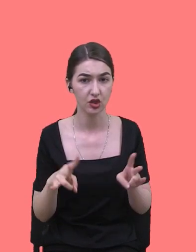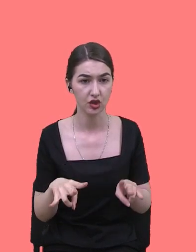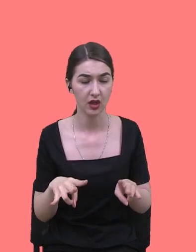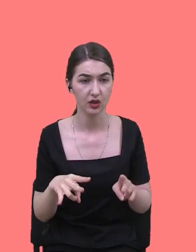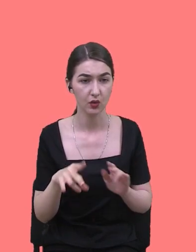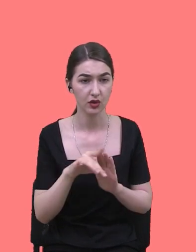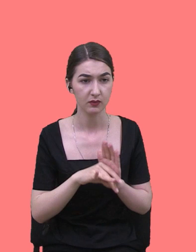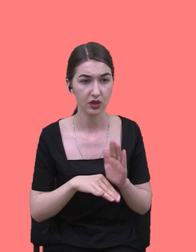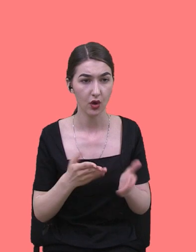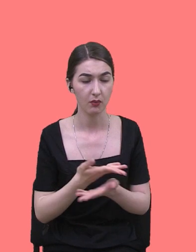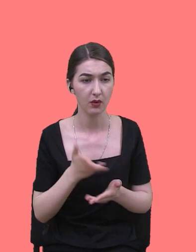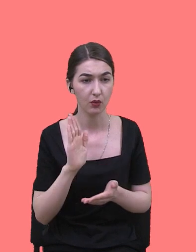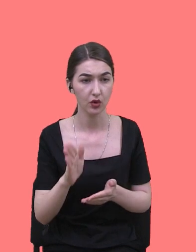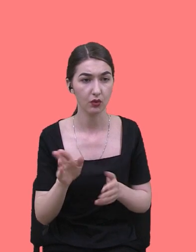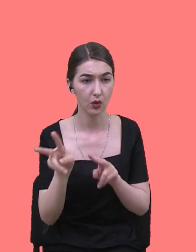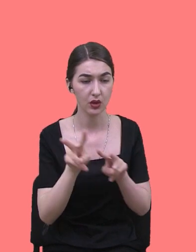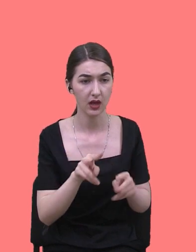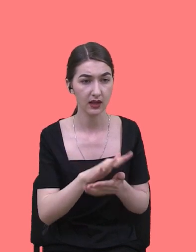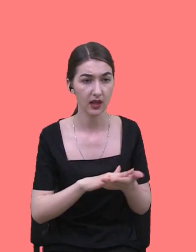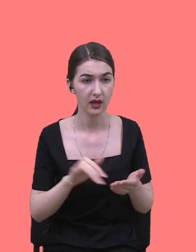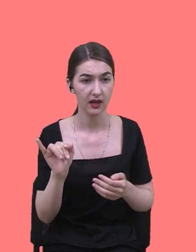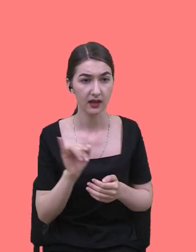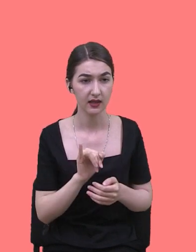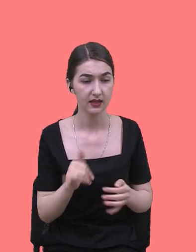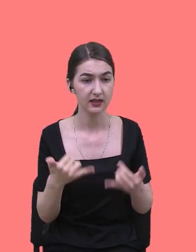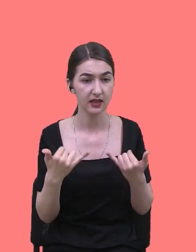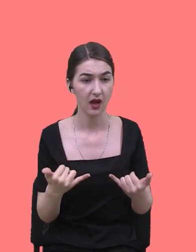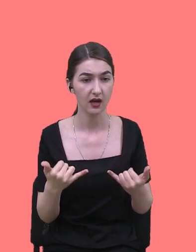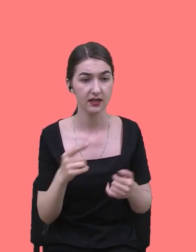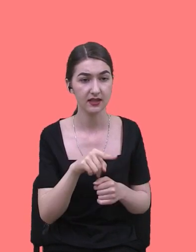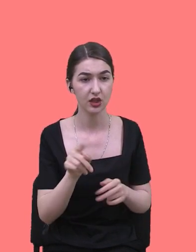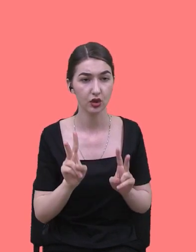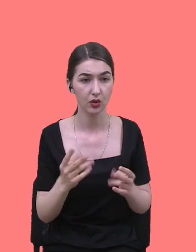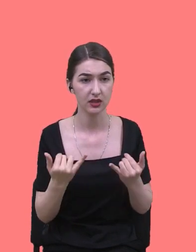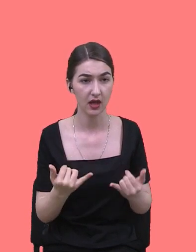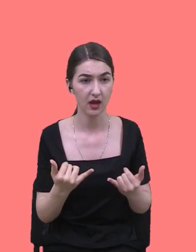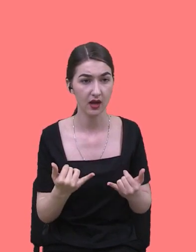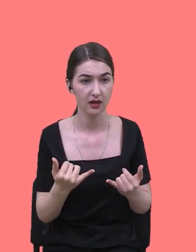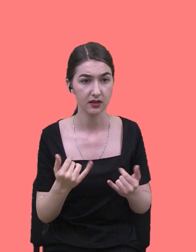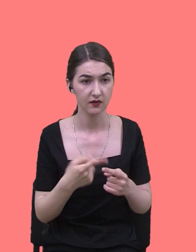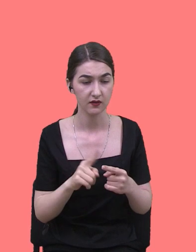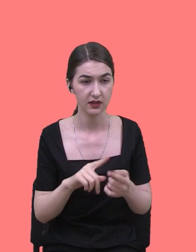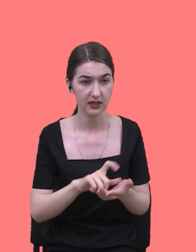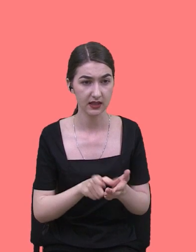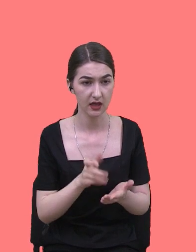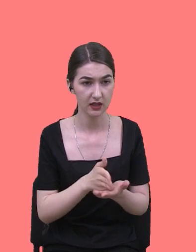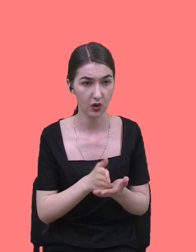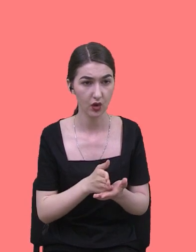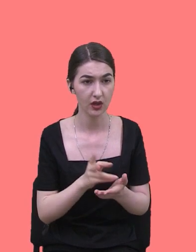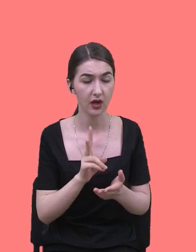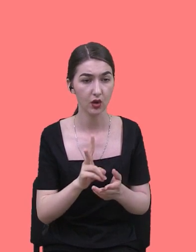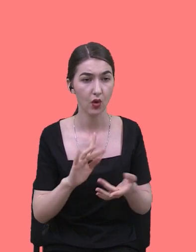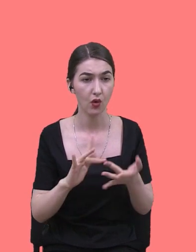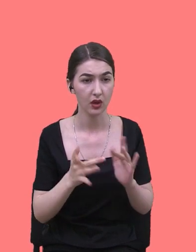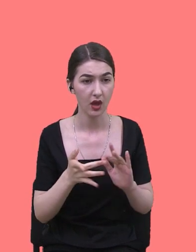now is the time also for both people here in person and those online to let us know if there's more challenges that